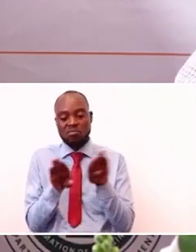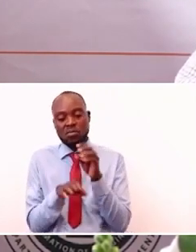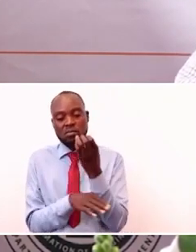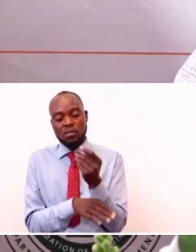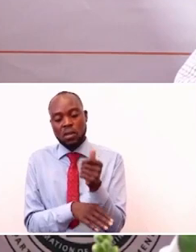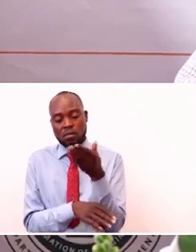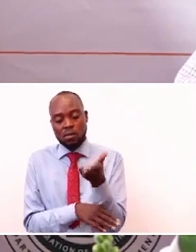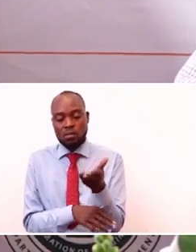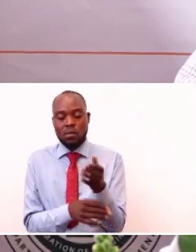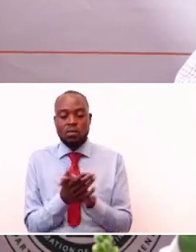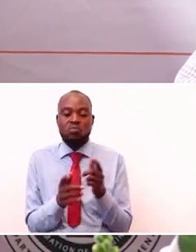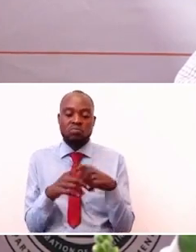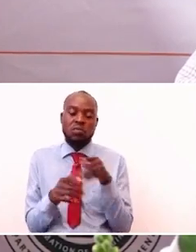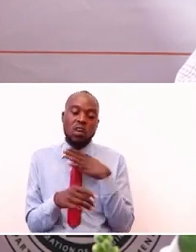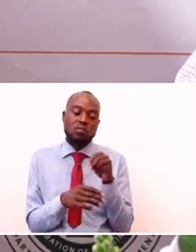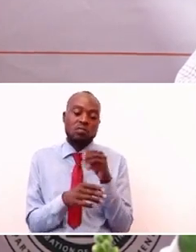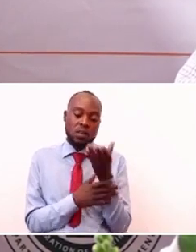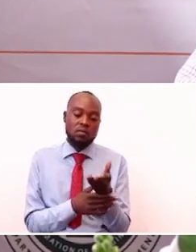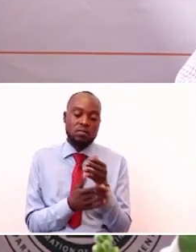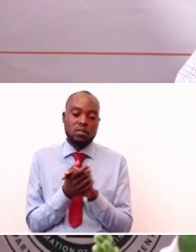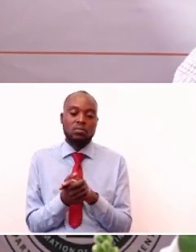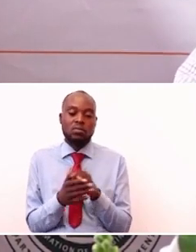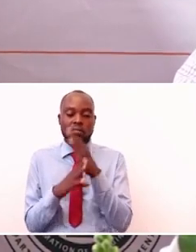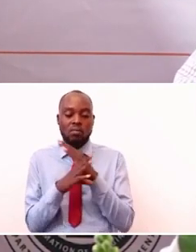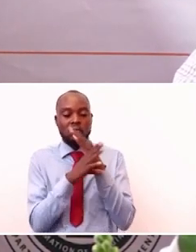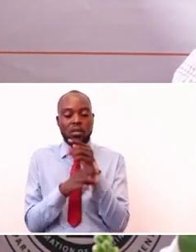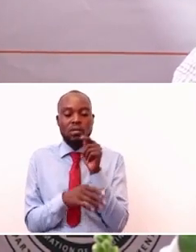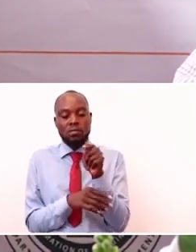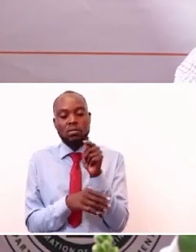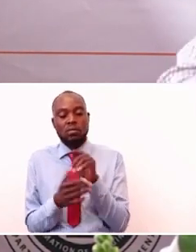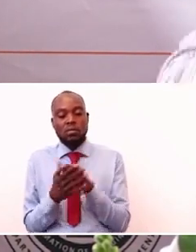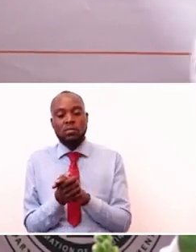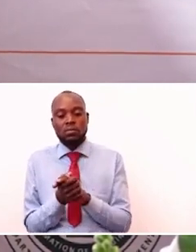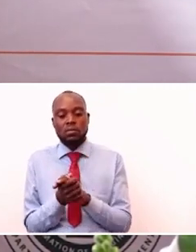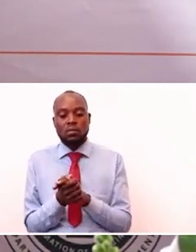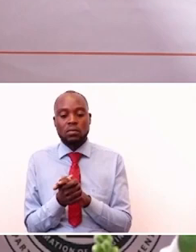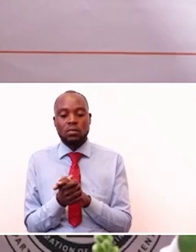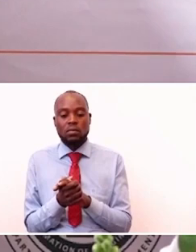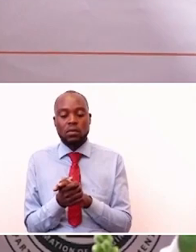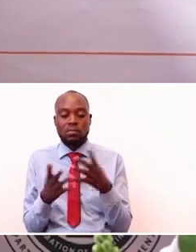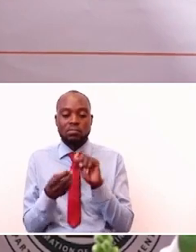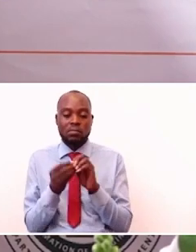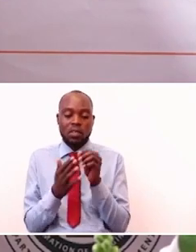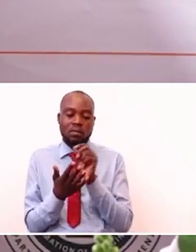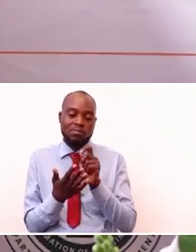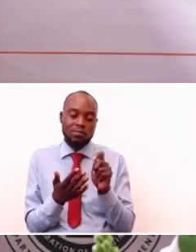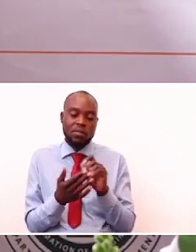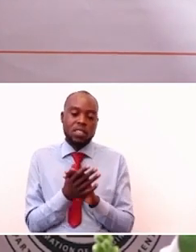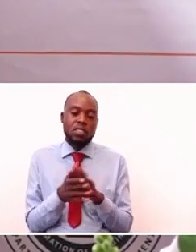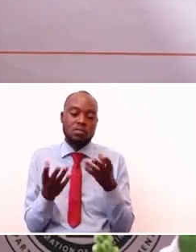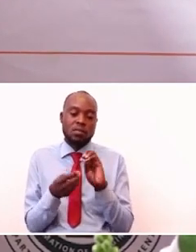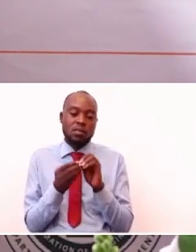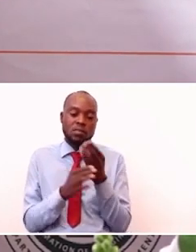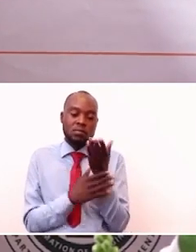but who also need to be protected, and the only way to protect them has been through legislation, which has started to